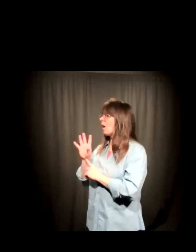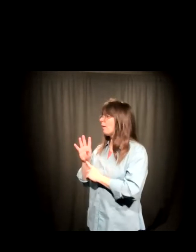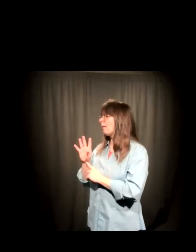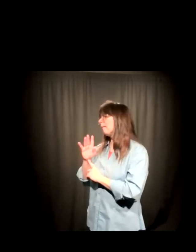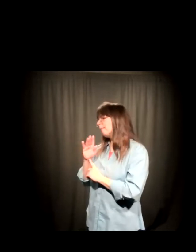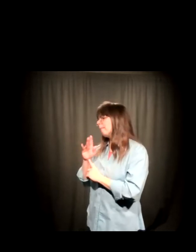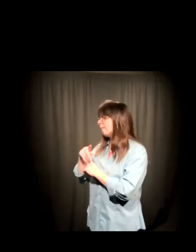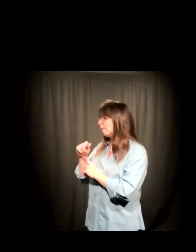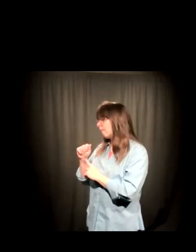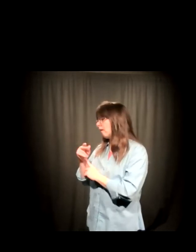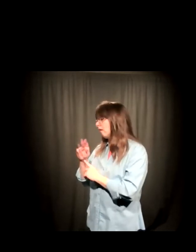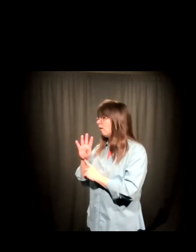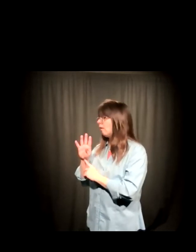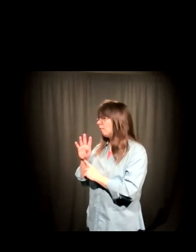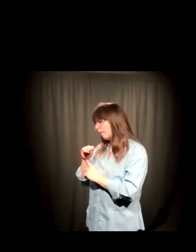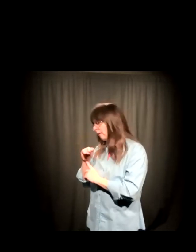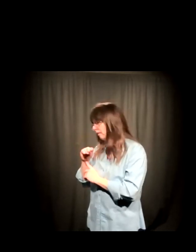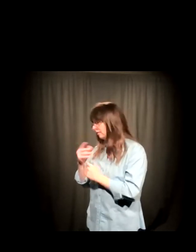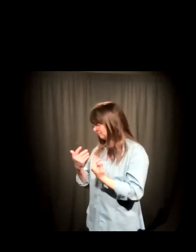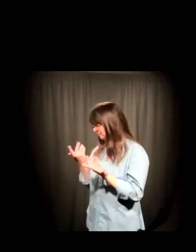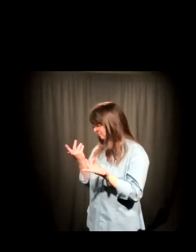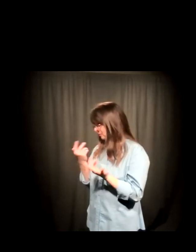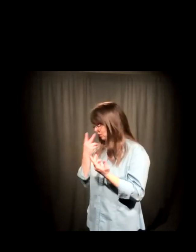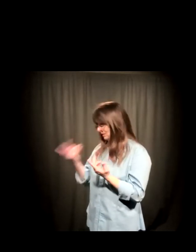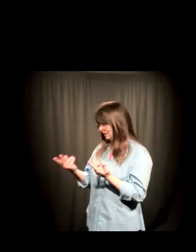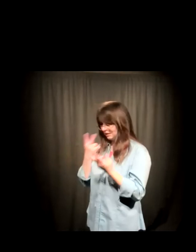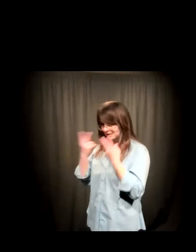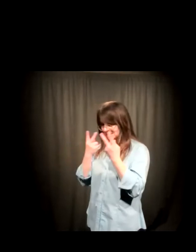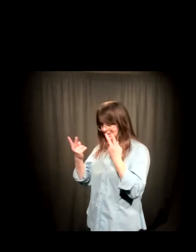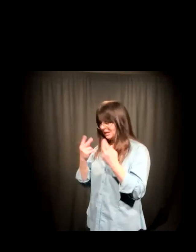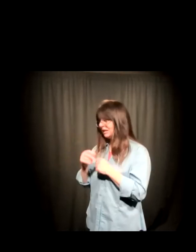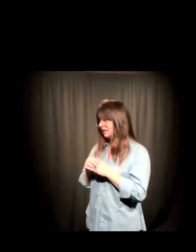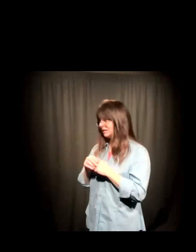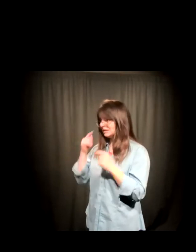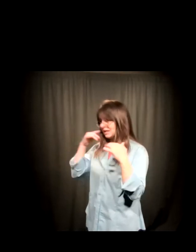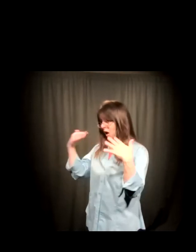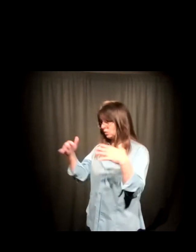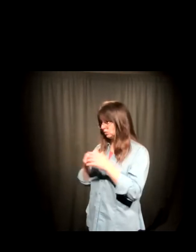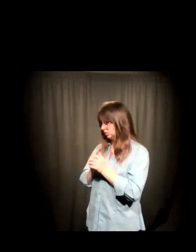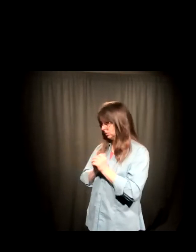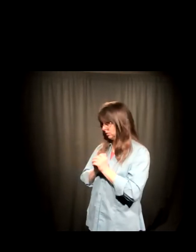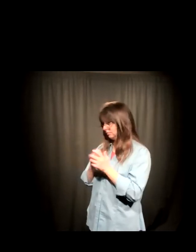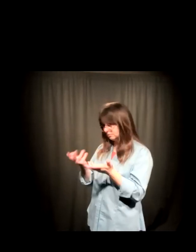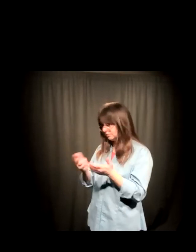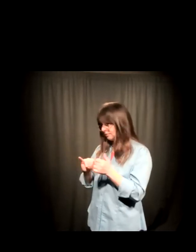to see sound, unraveled a cultural story that would follow me for years.